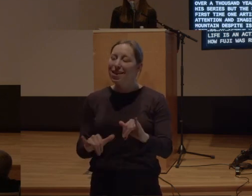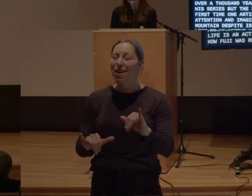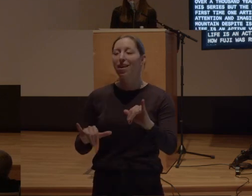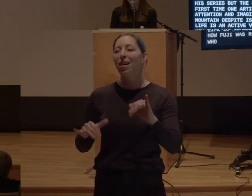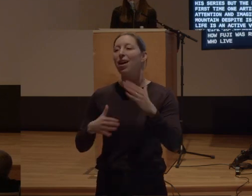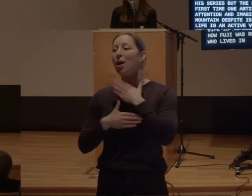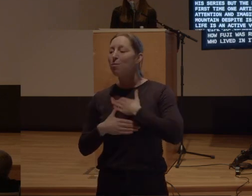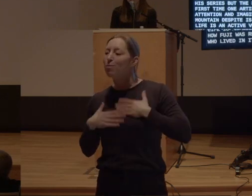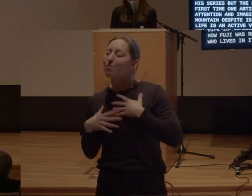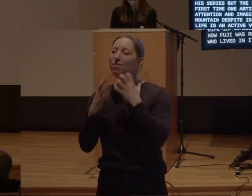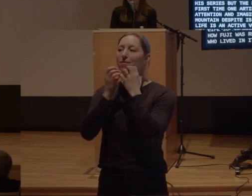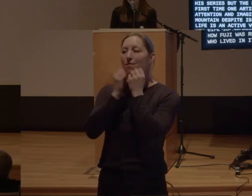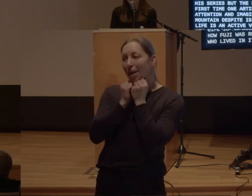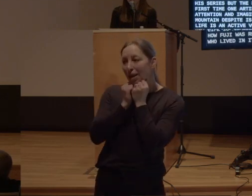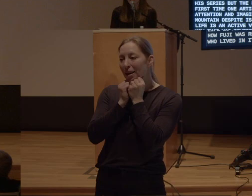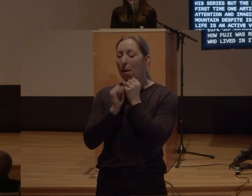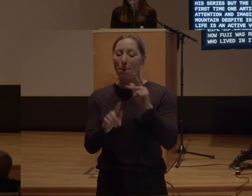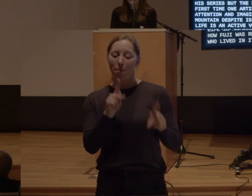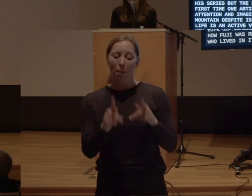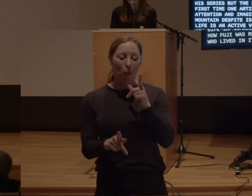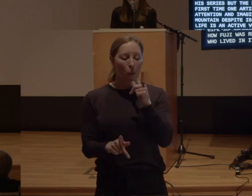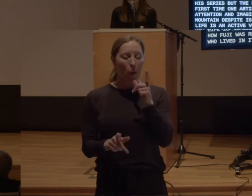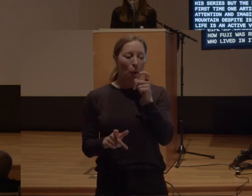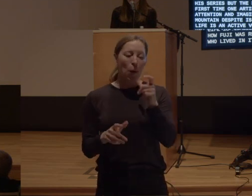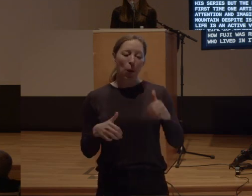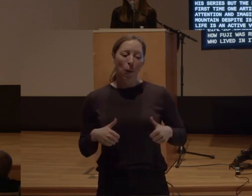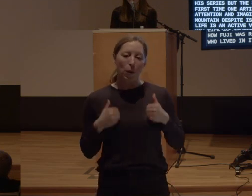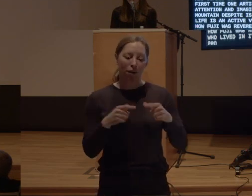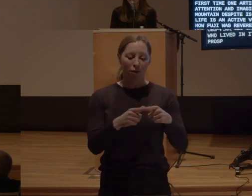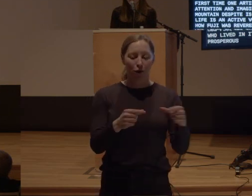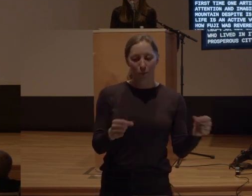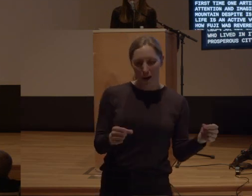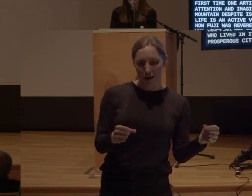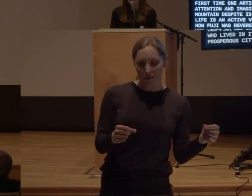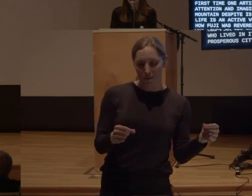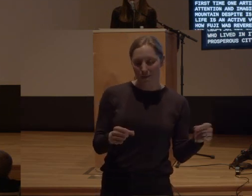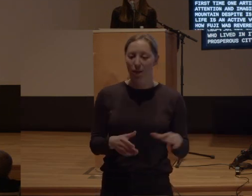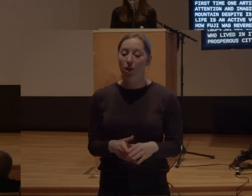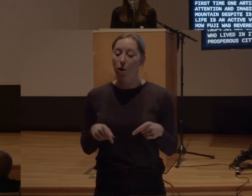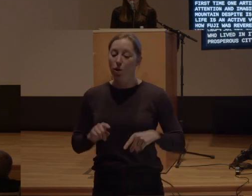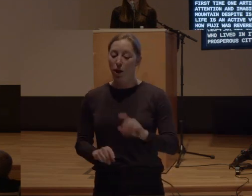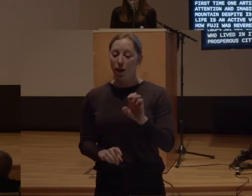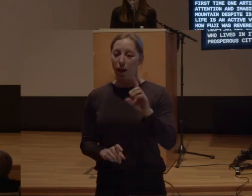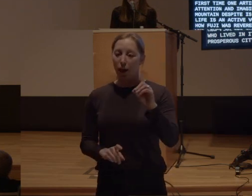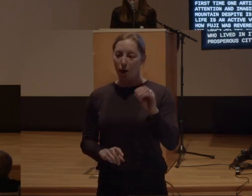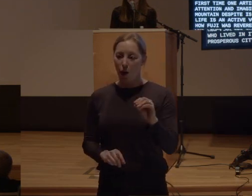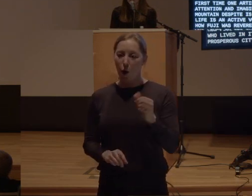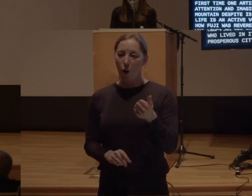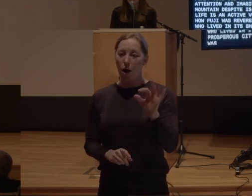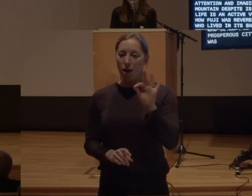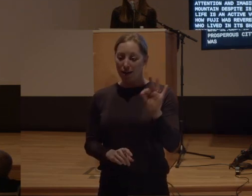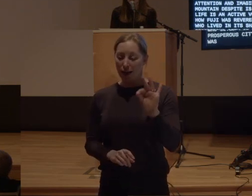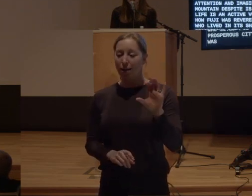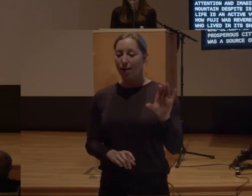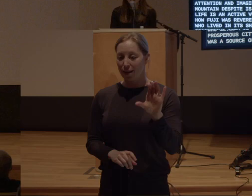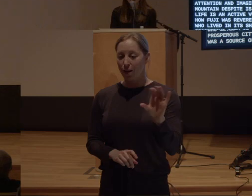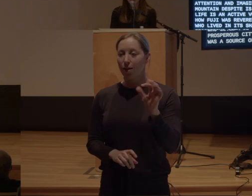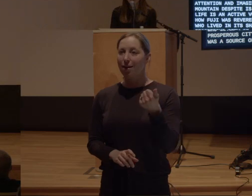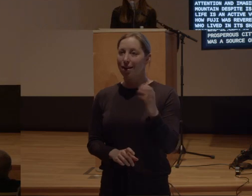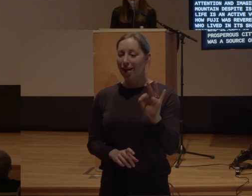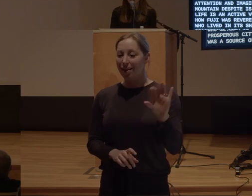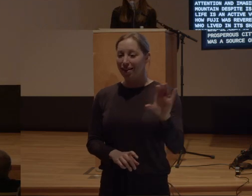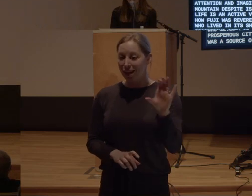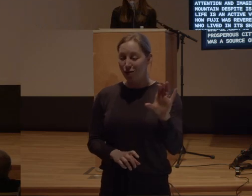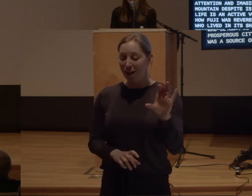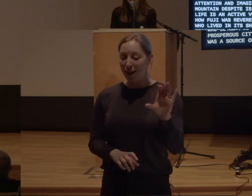lived in its shadow. For those living in the prosperous city of Edo in the 19th century, it was a source of local pride,